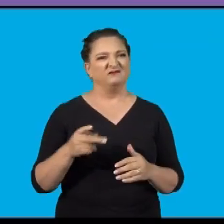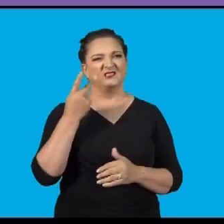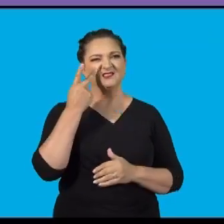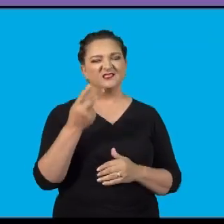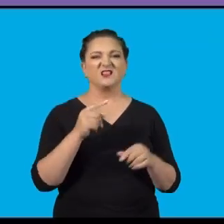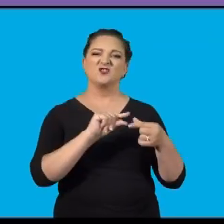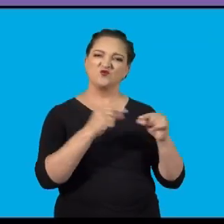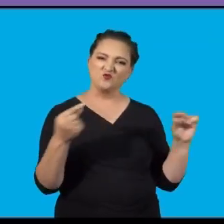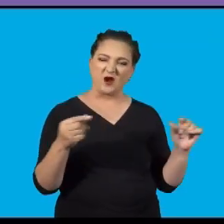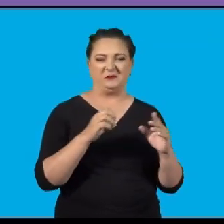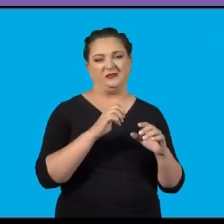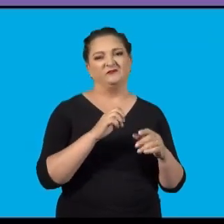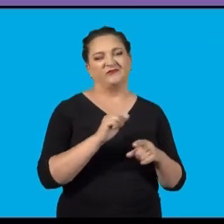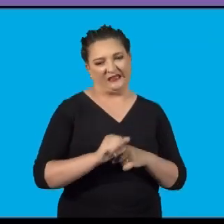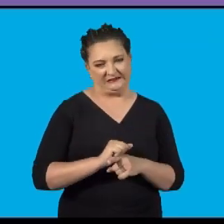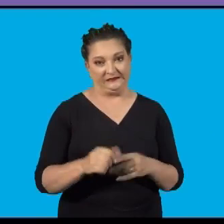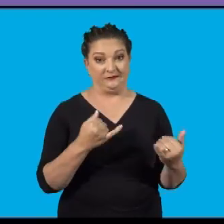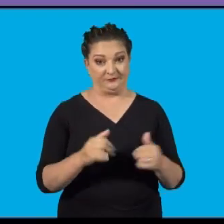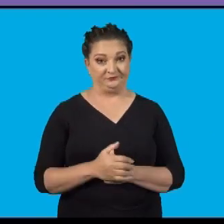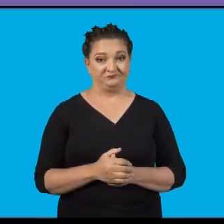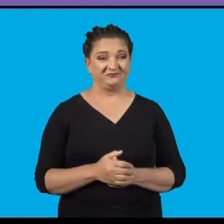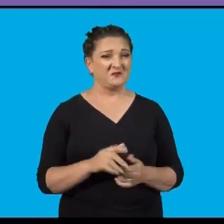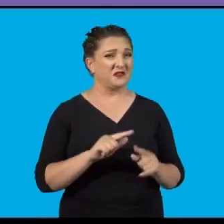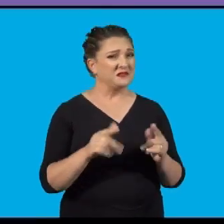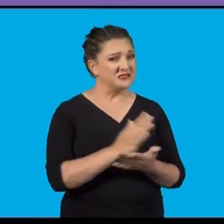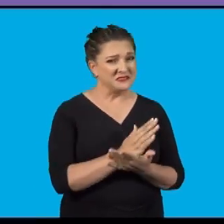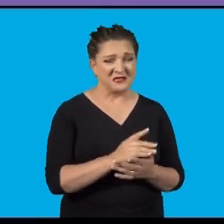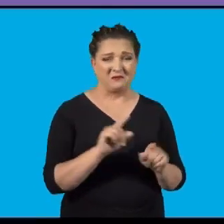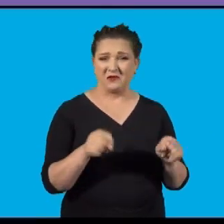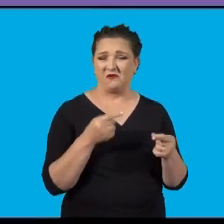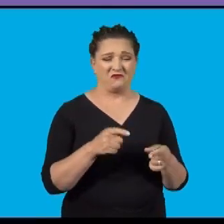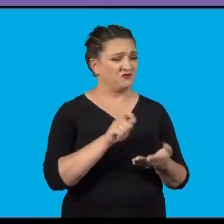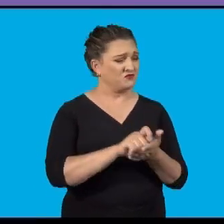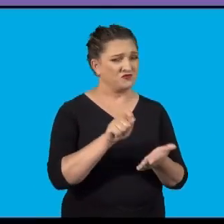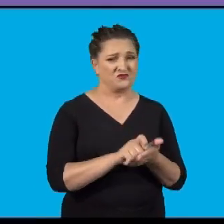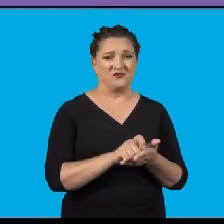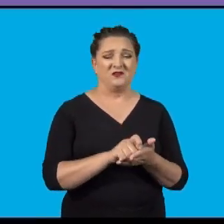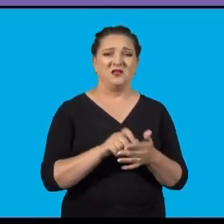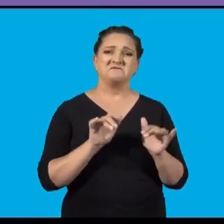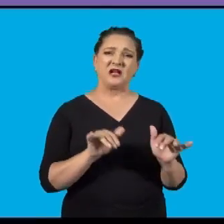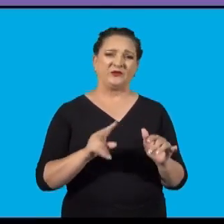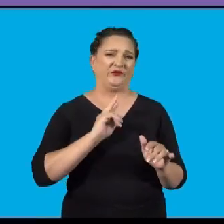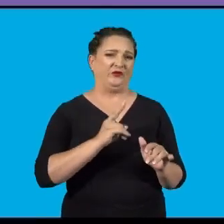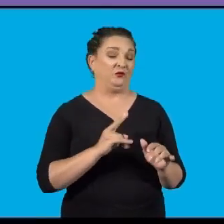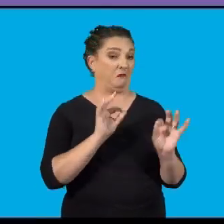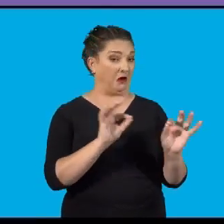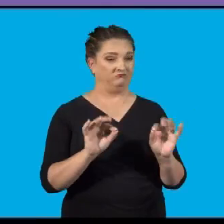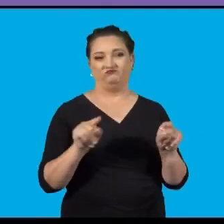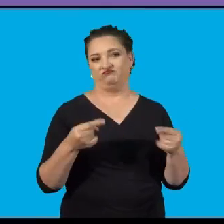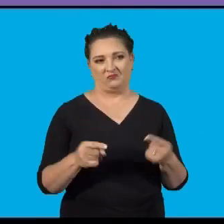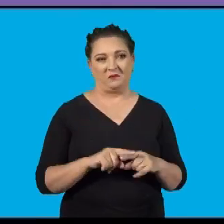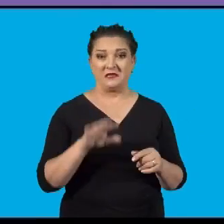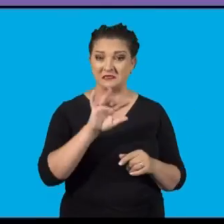our little grammar exercise still. Learners are unable to write sentences in the passive voice correctly. Learners are unable